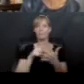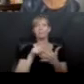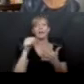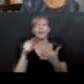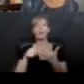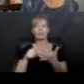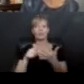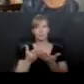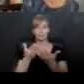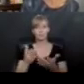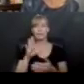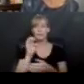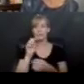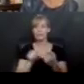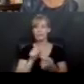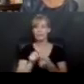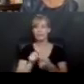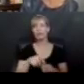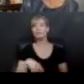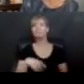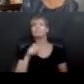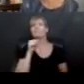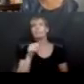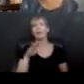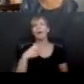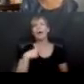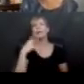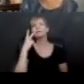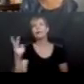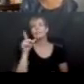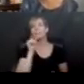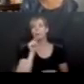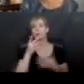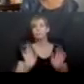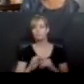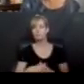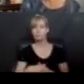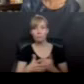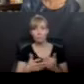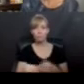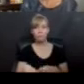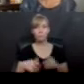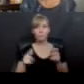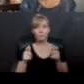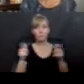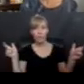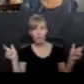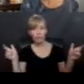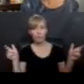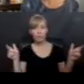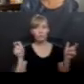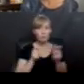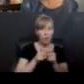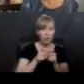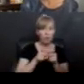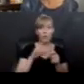specific. So instead of saying, I saw a bird, well, what was it? Was it a big bird? Was it a cardinal? Was it